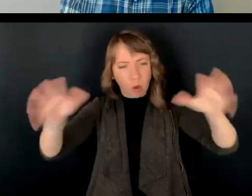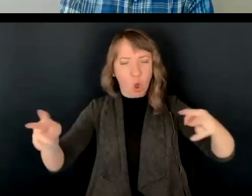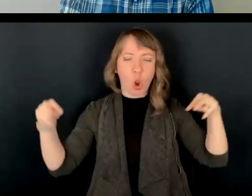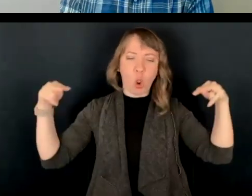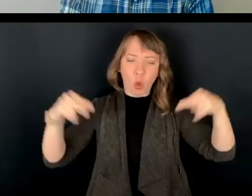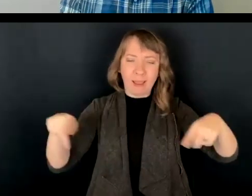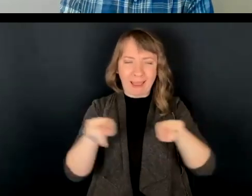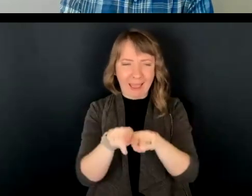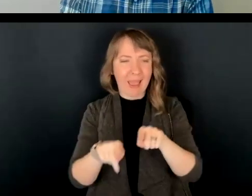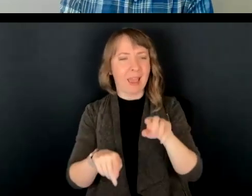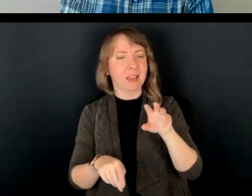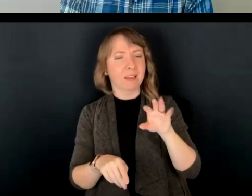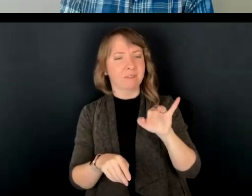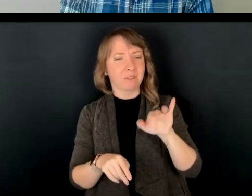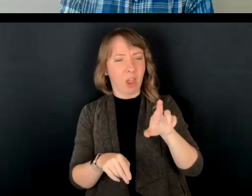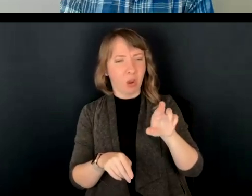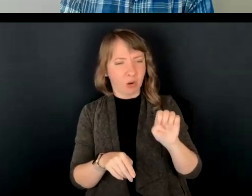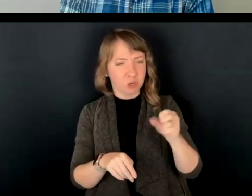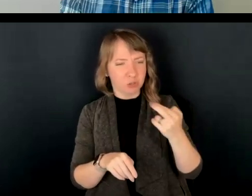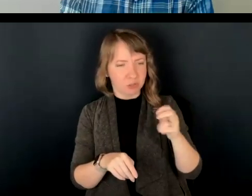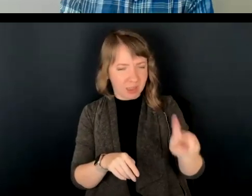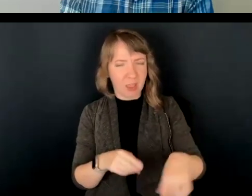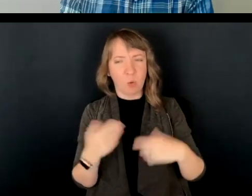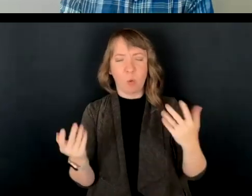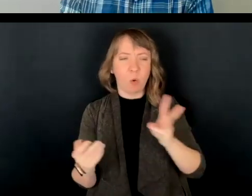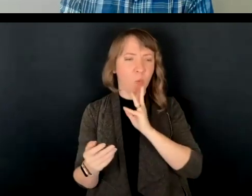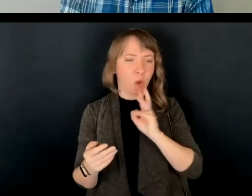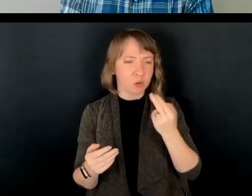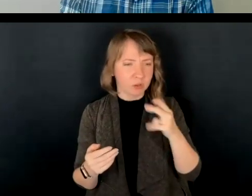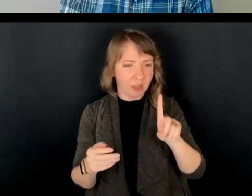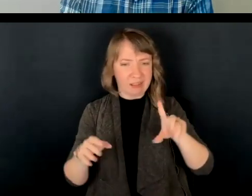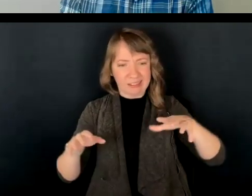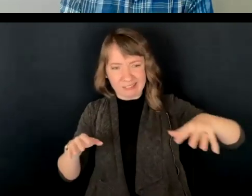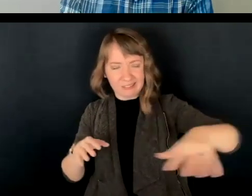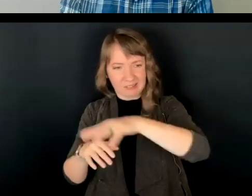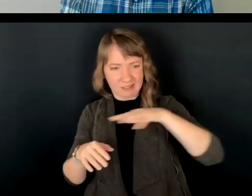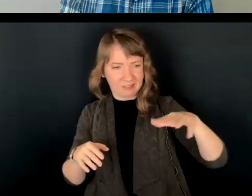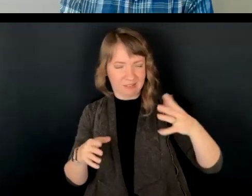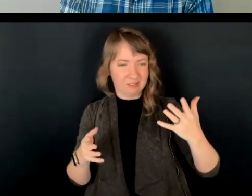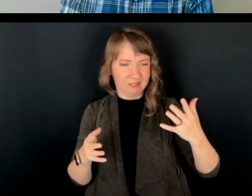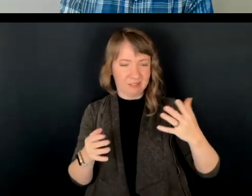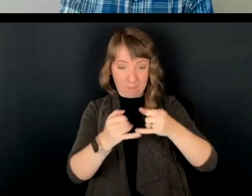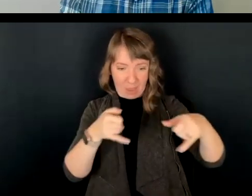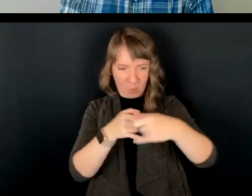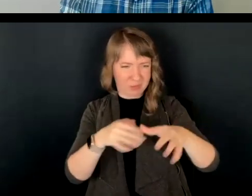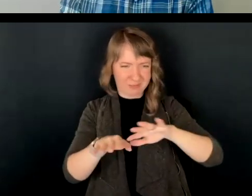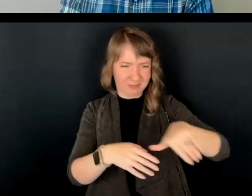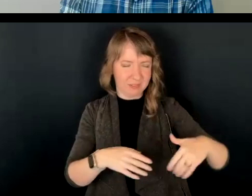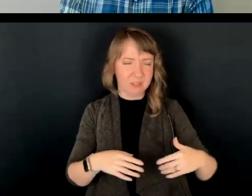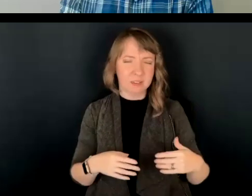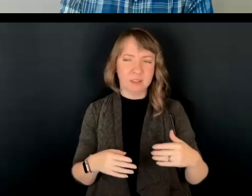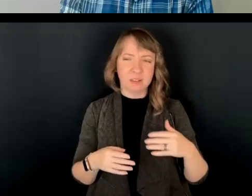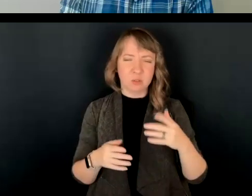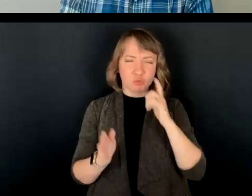type scenario. And so recognizing the needs of and the objectives, the goals and objectives